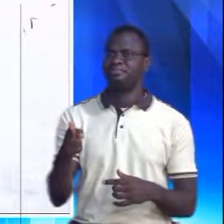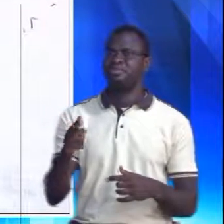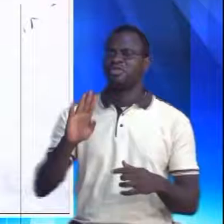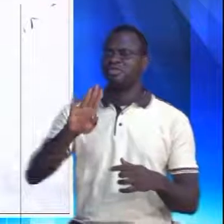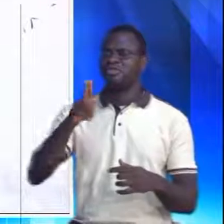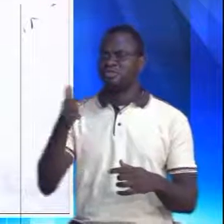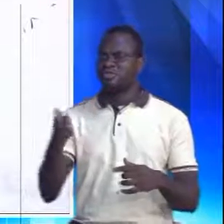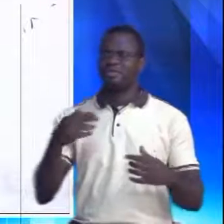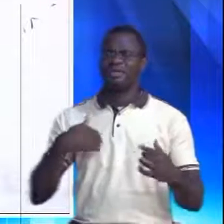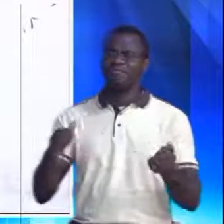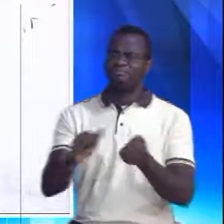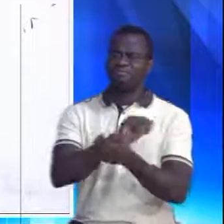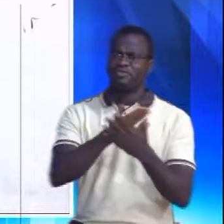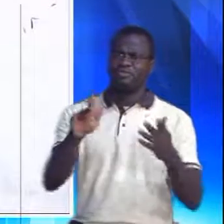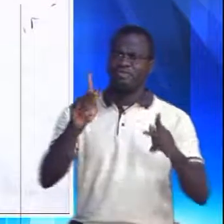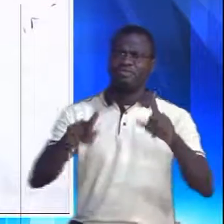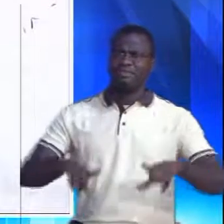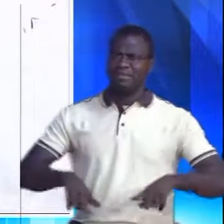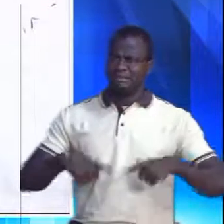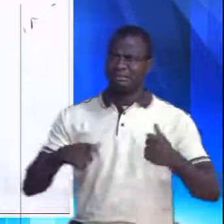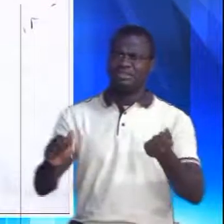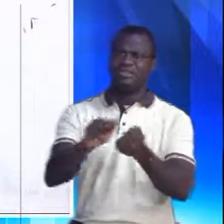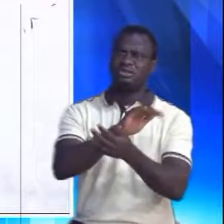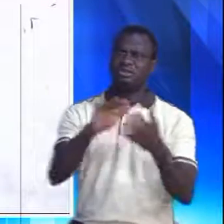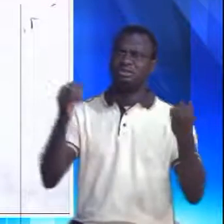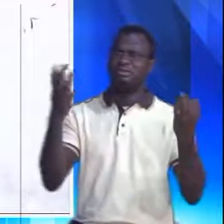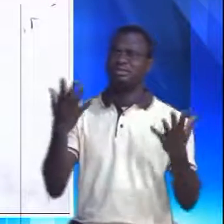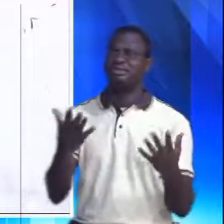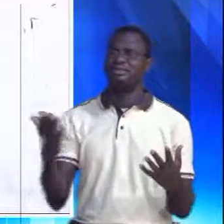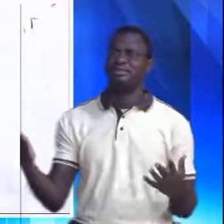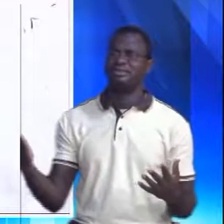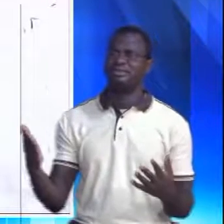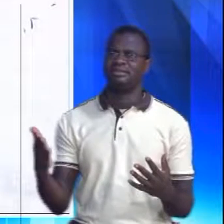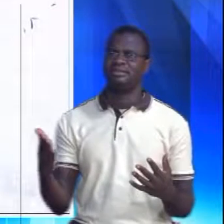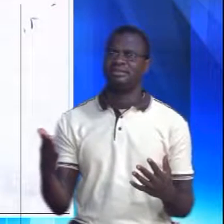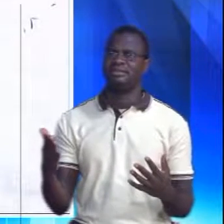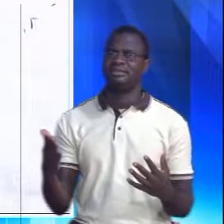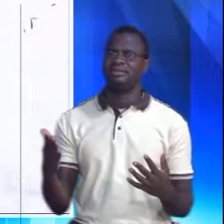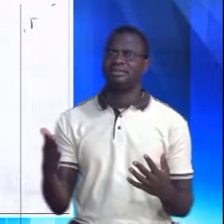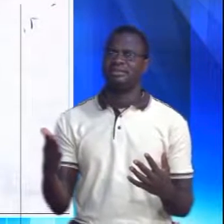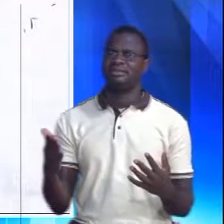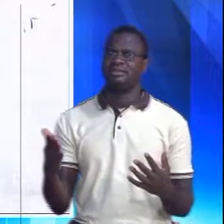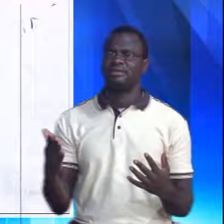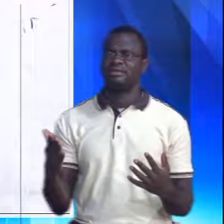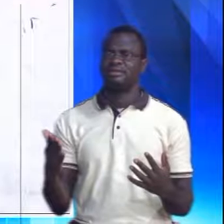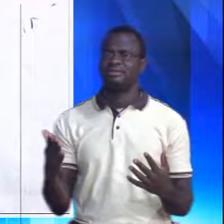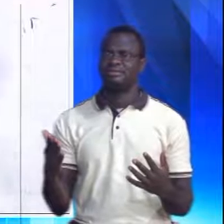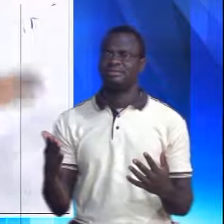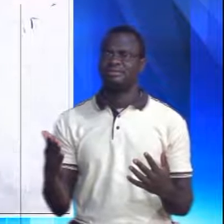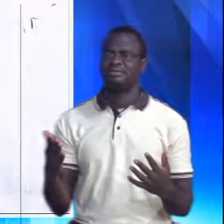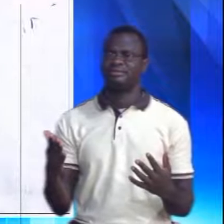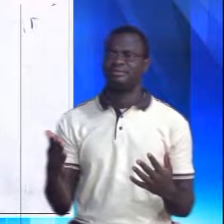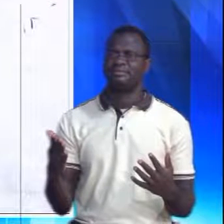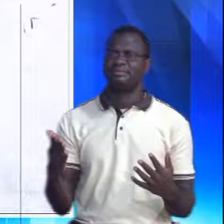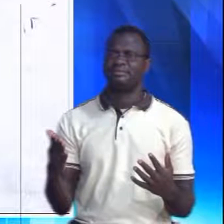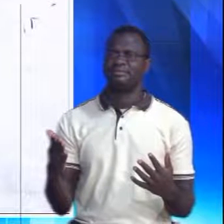Adamawa, Bauchi, Gombe, and Taraba. They are in trouble. Most of their children could not go to school, even when there was no war